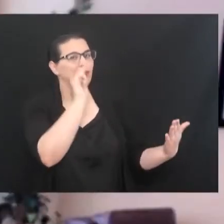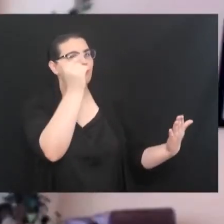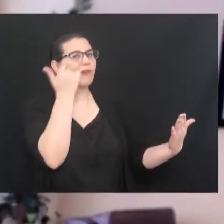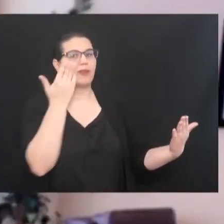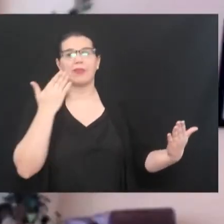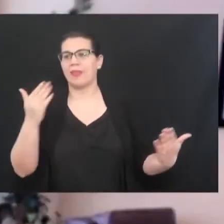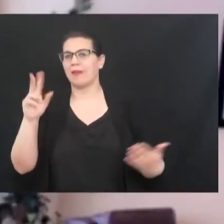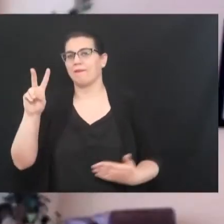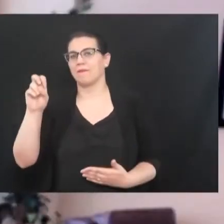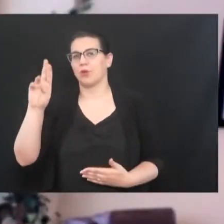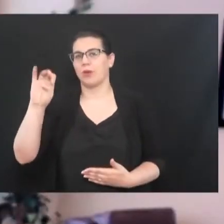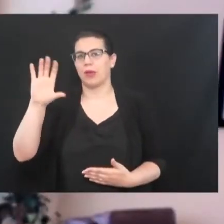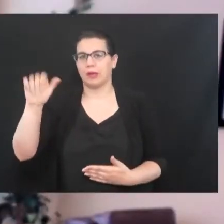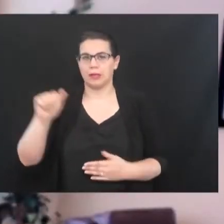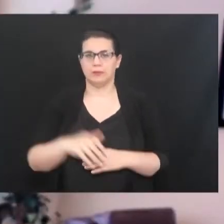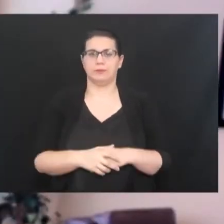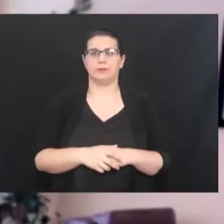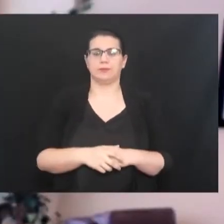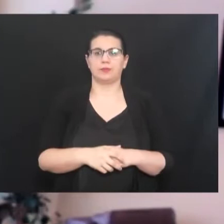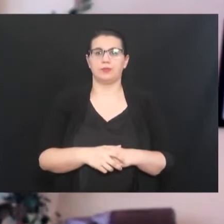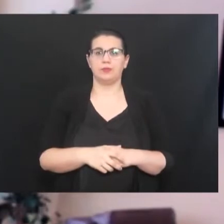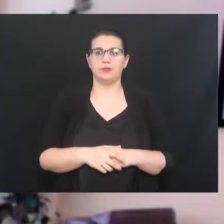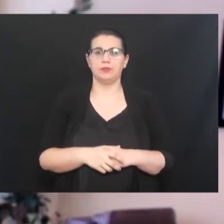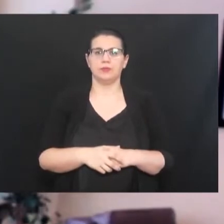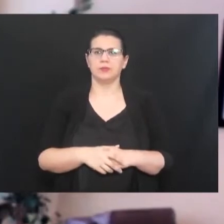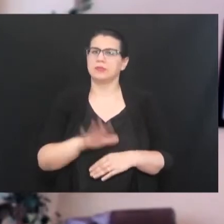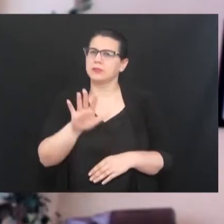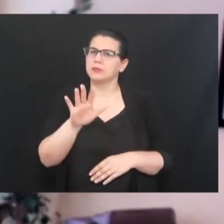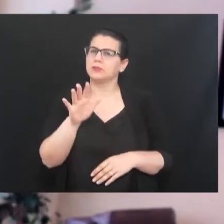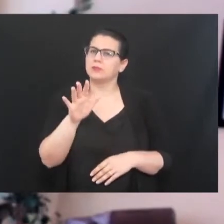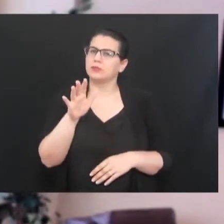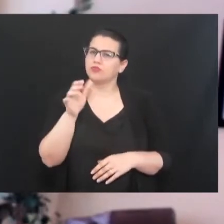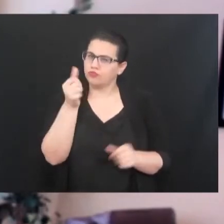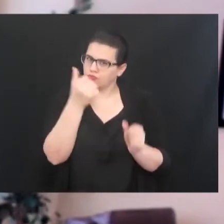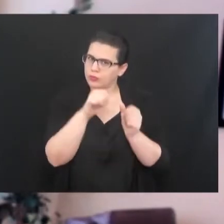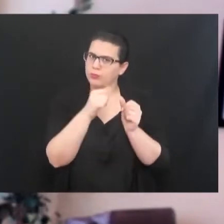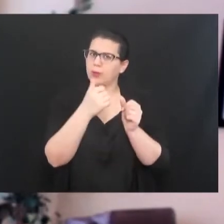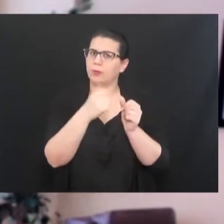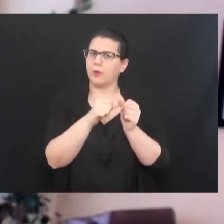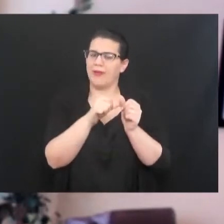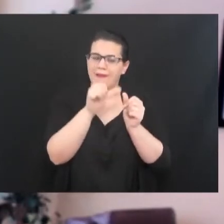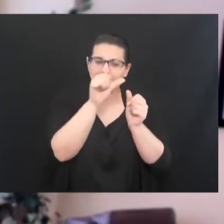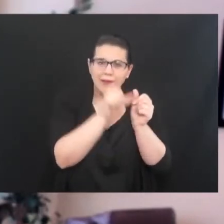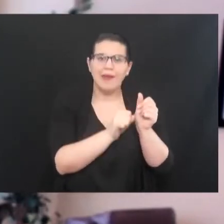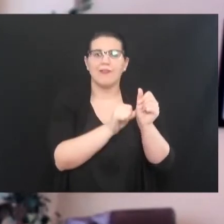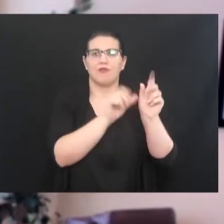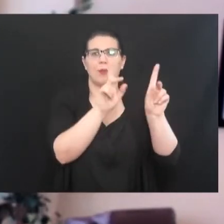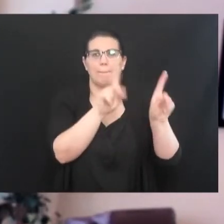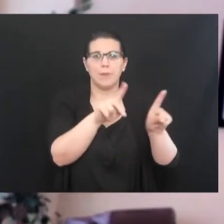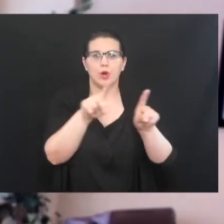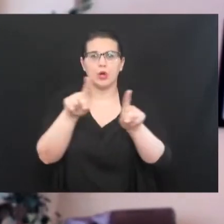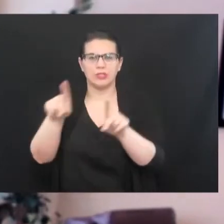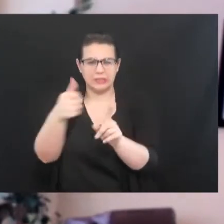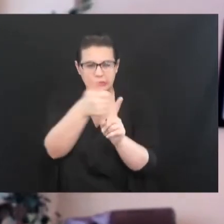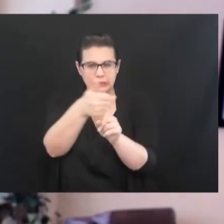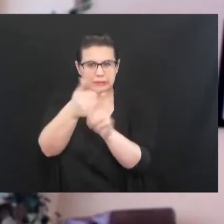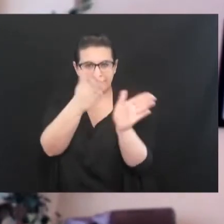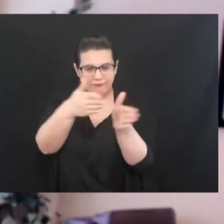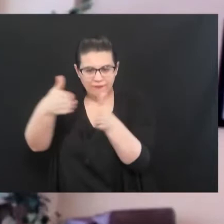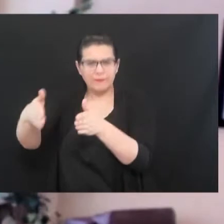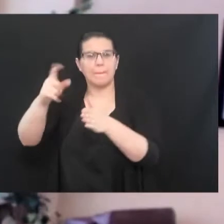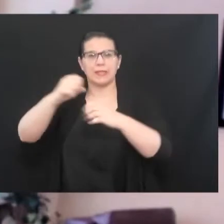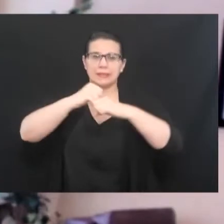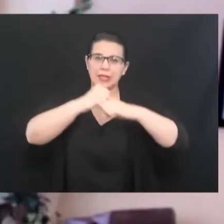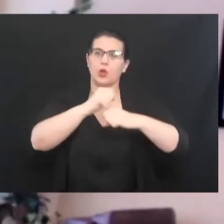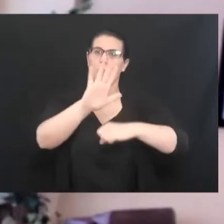know, it's important that each person make sure that you're taking care of your own health and safety